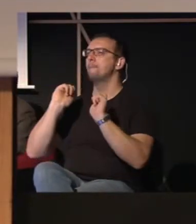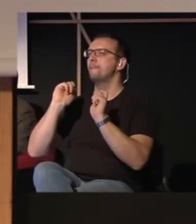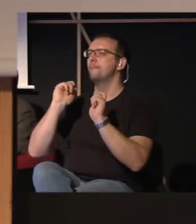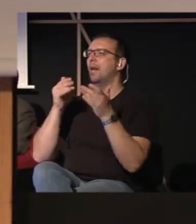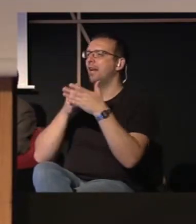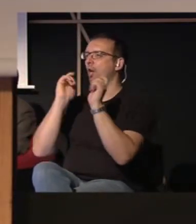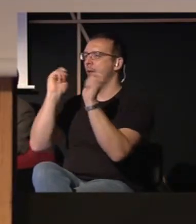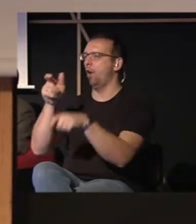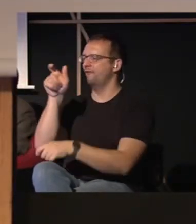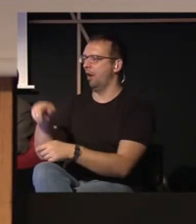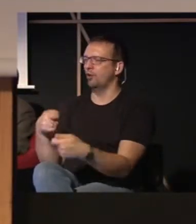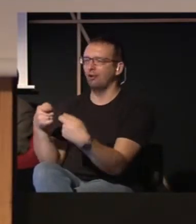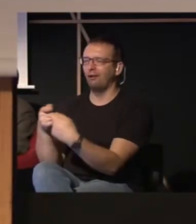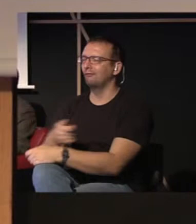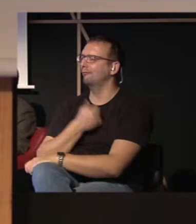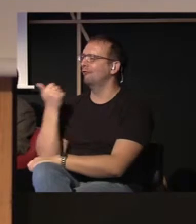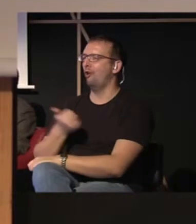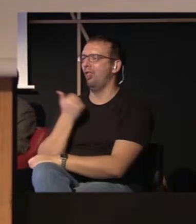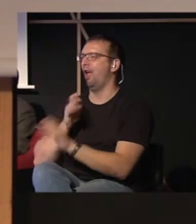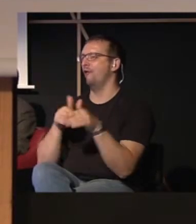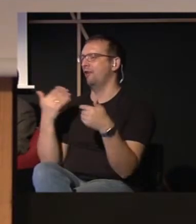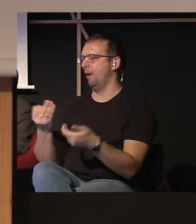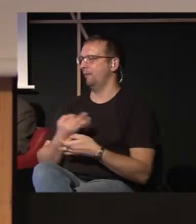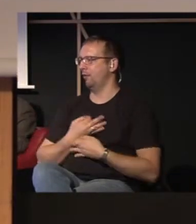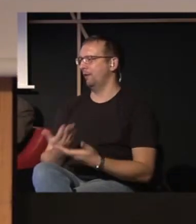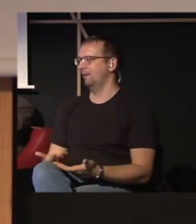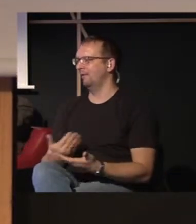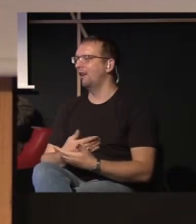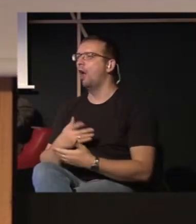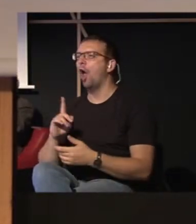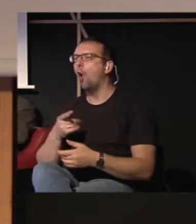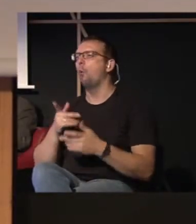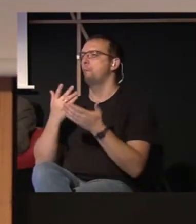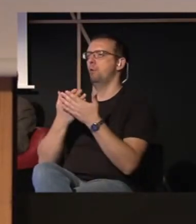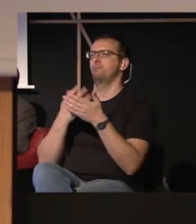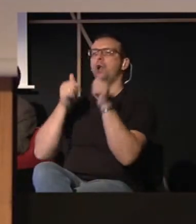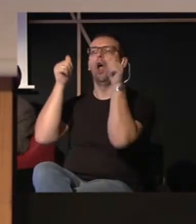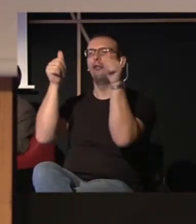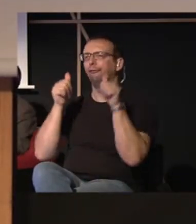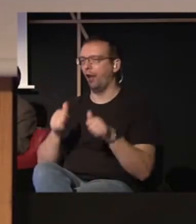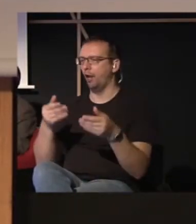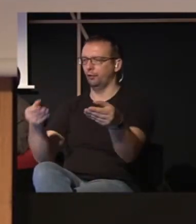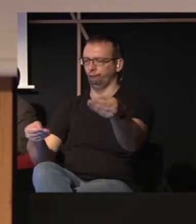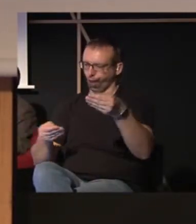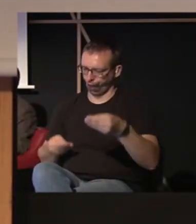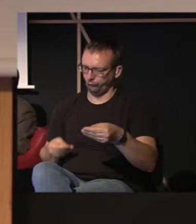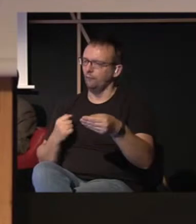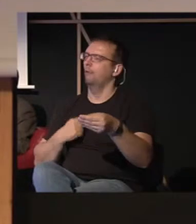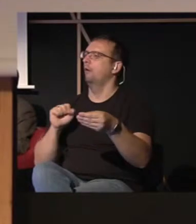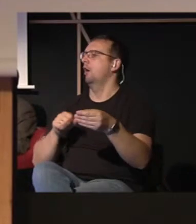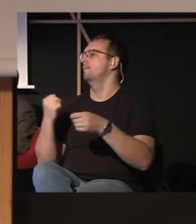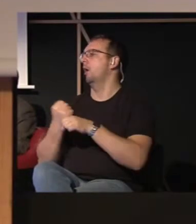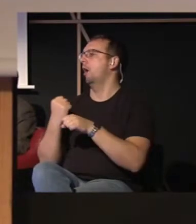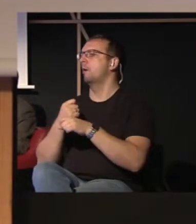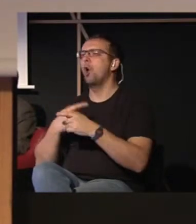Europe, which involves a lot of travelling, being here, and going to other NGO events and presenting there.